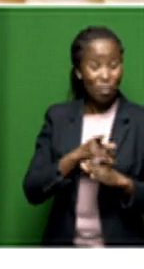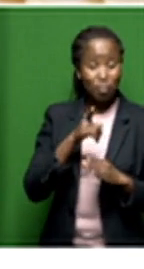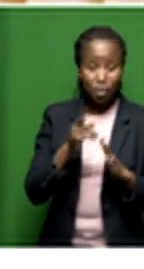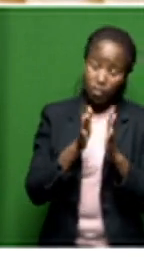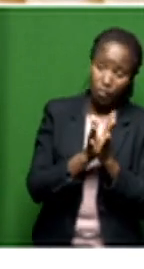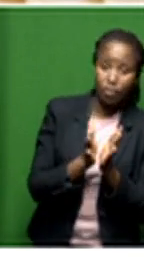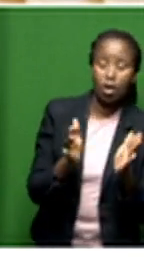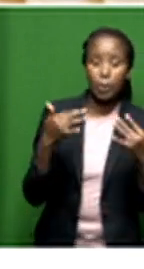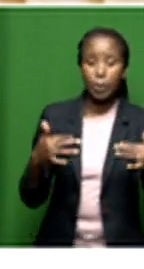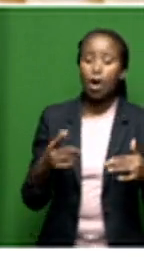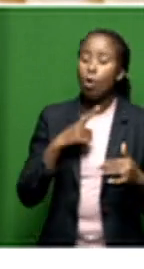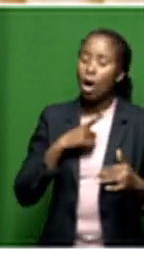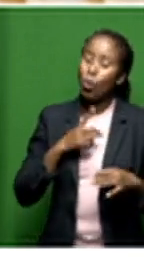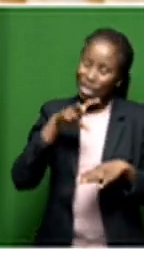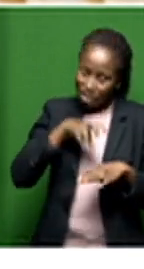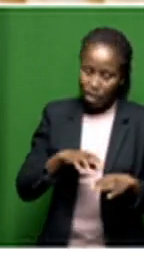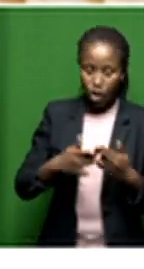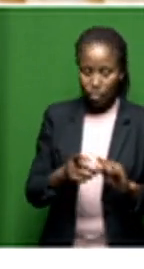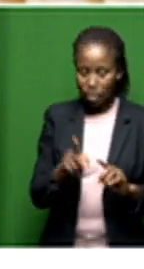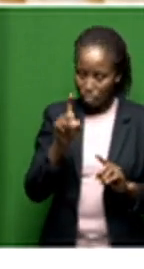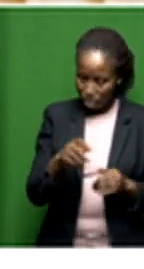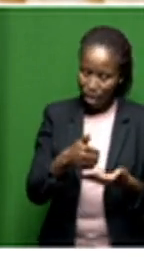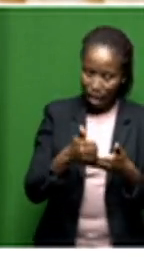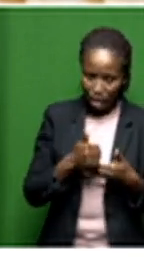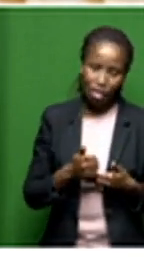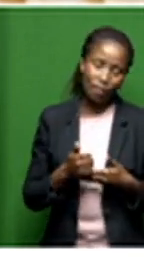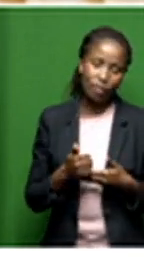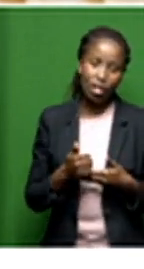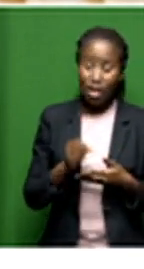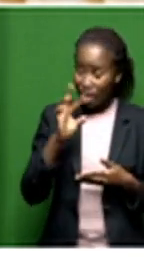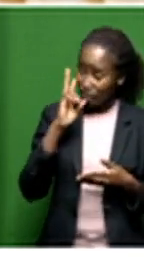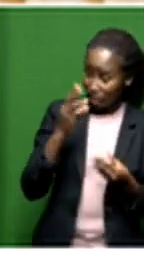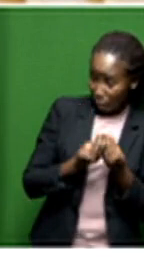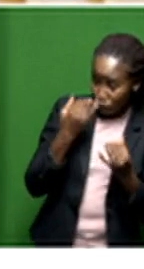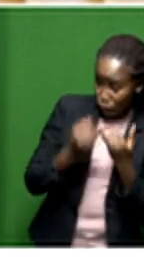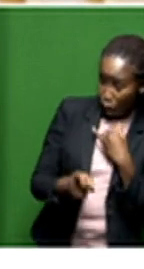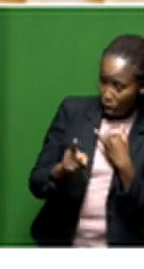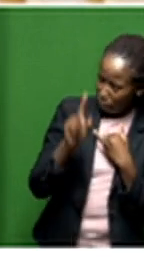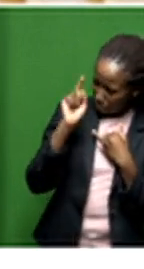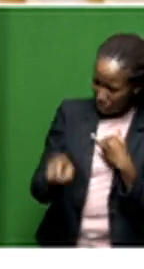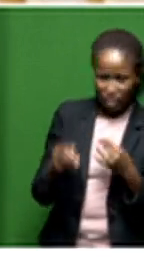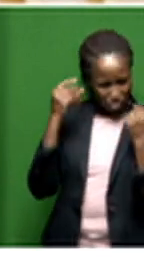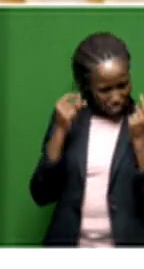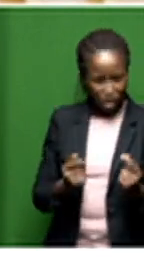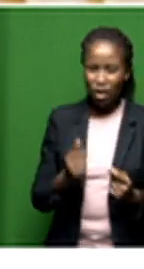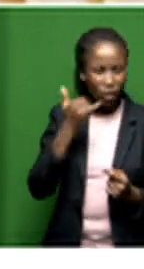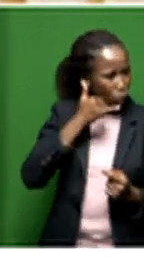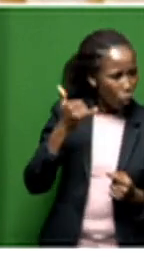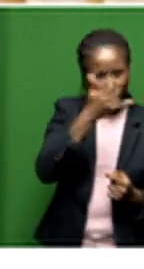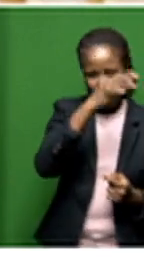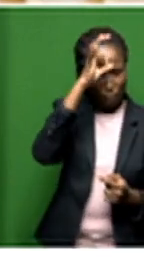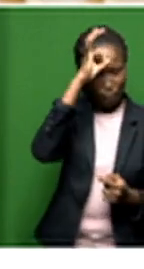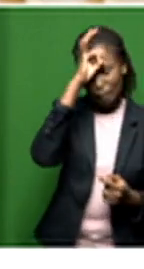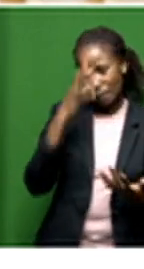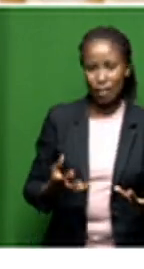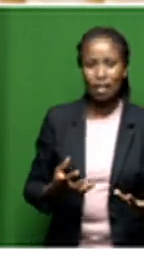to our communities who've been very helpful and they've contributed is, if they see something wrong, they would need to contact authorities as soon as possible.